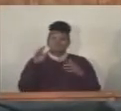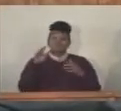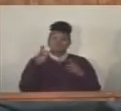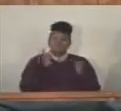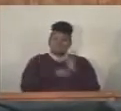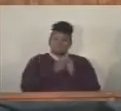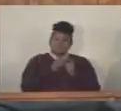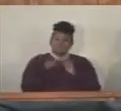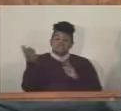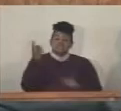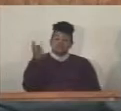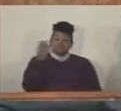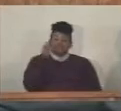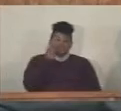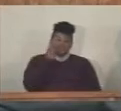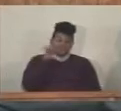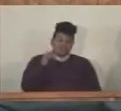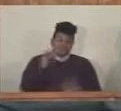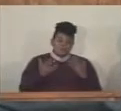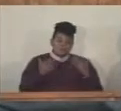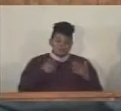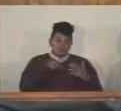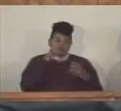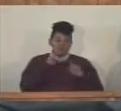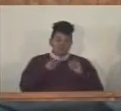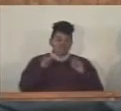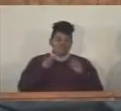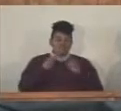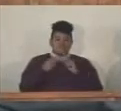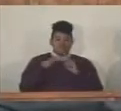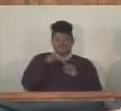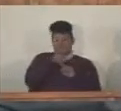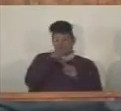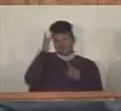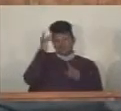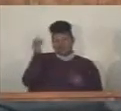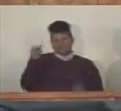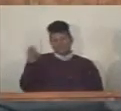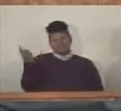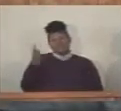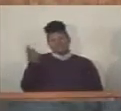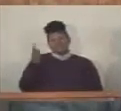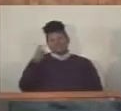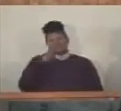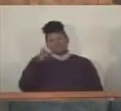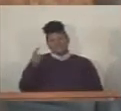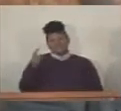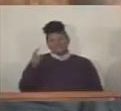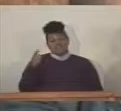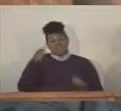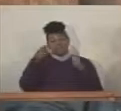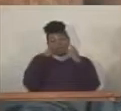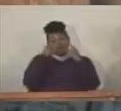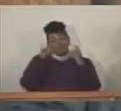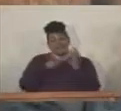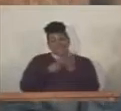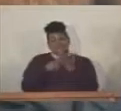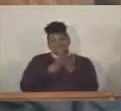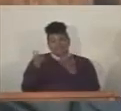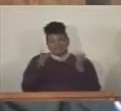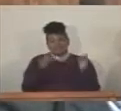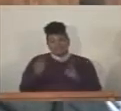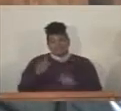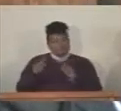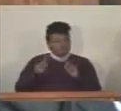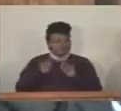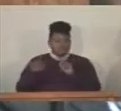relation to the offenses. So where any offense that the court has a jurisdiction to hear is joined with another offense,